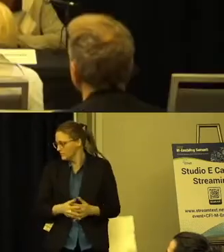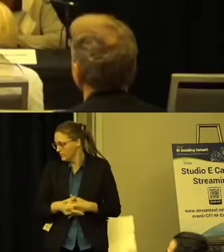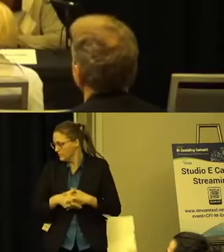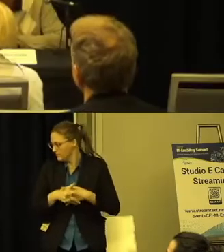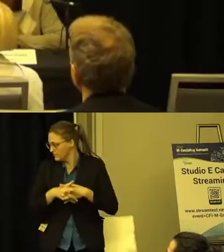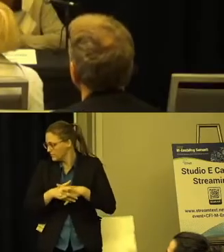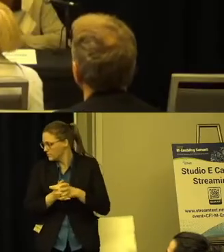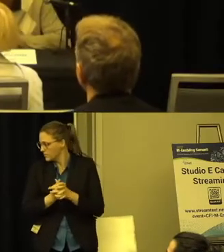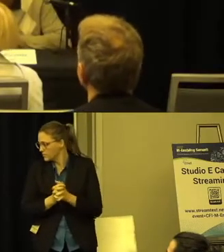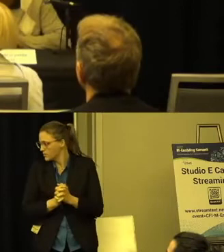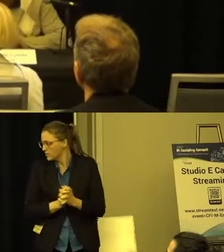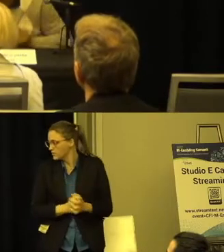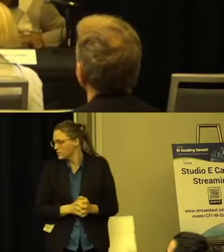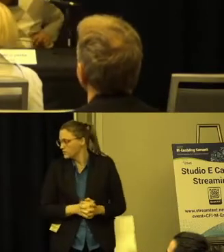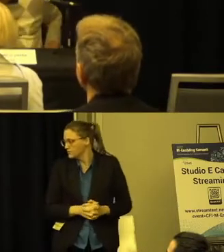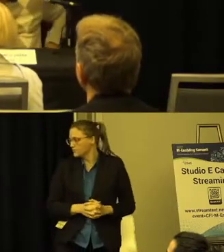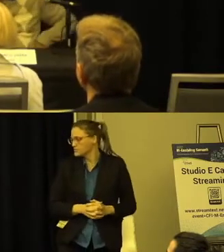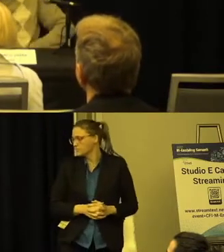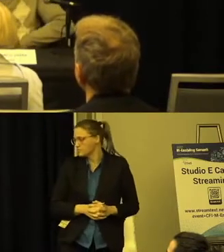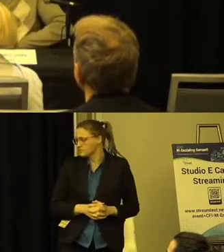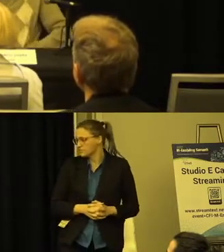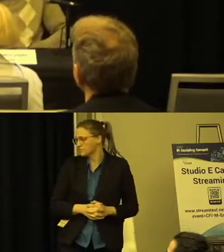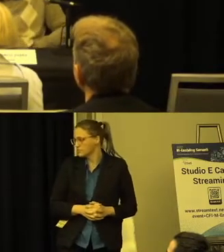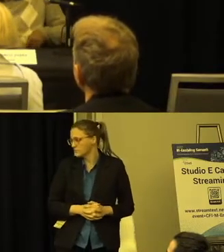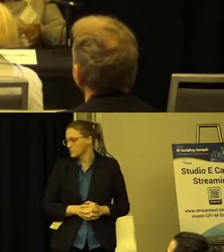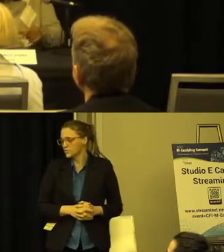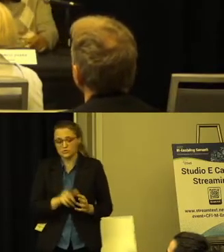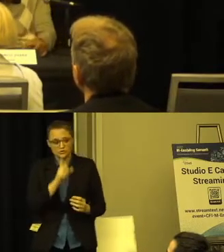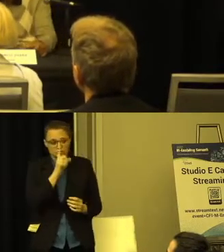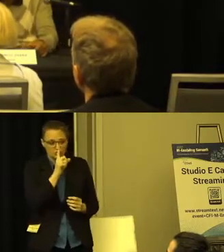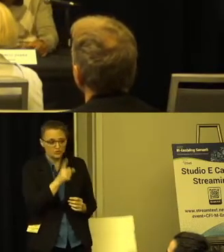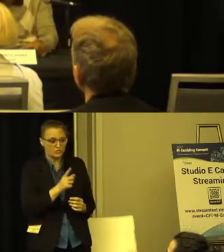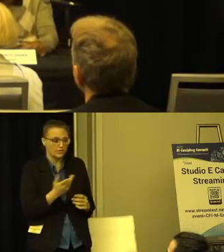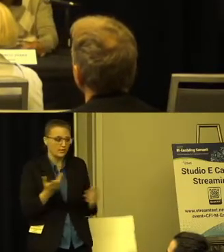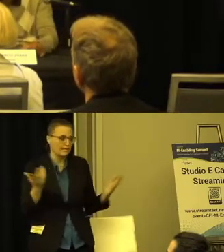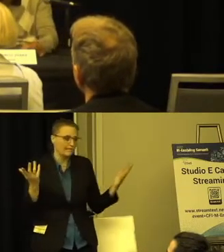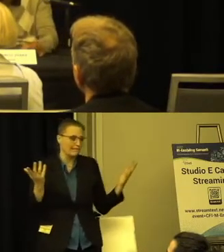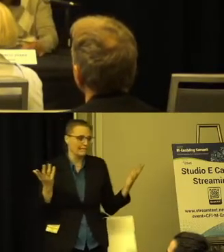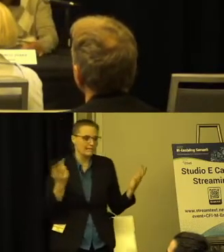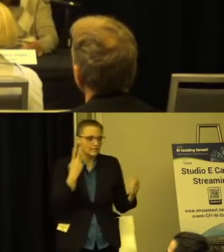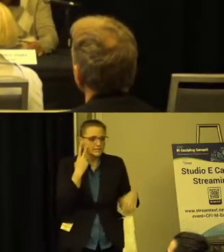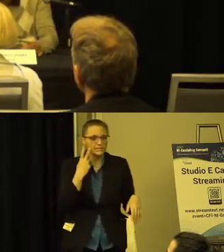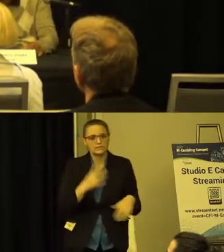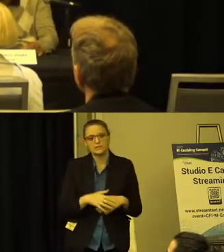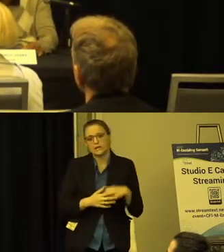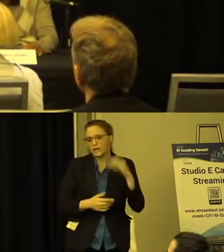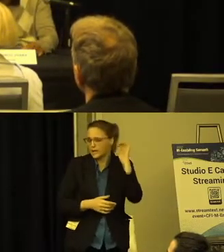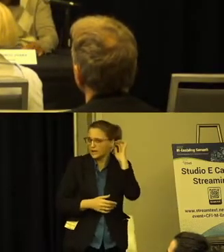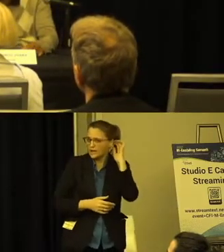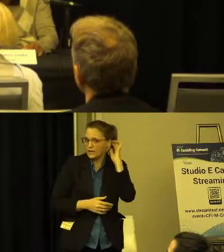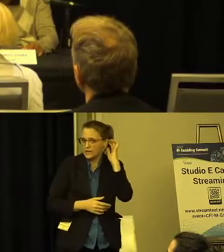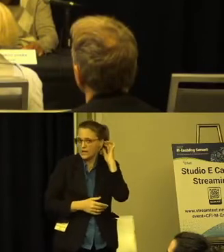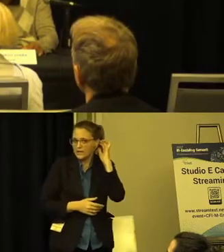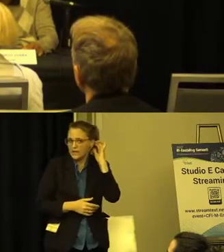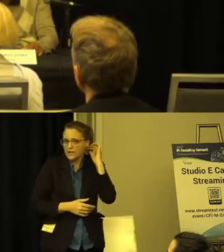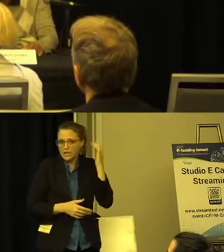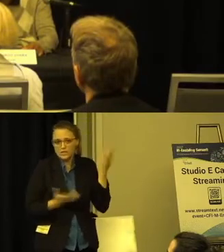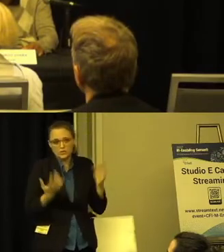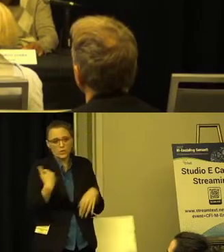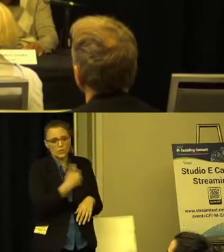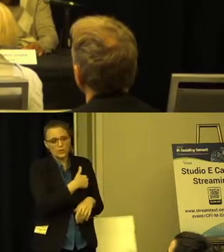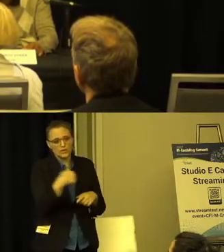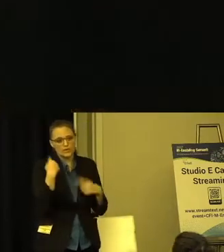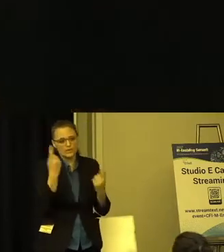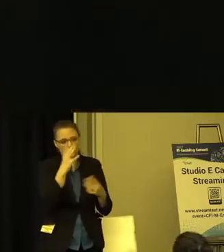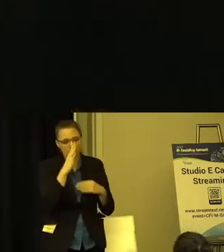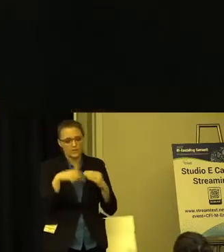first? Sure. Let's see. Yeah, we've been talking a lot